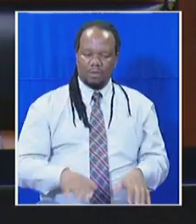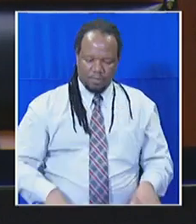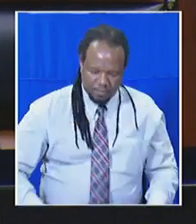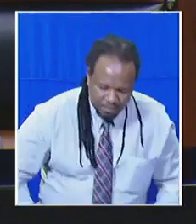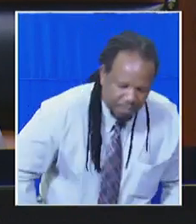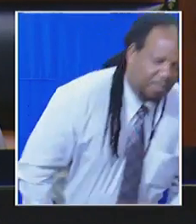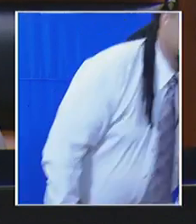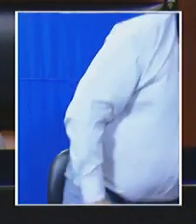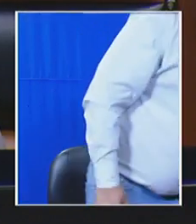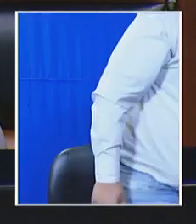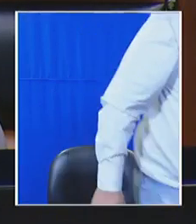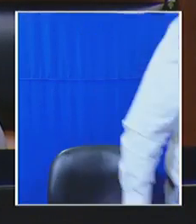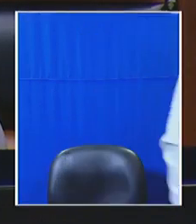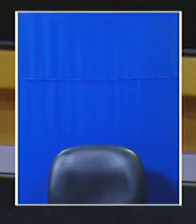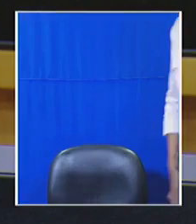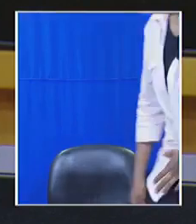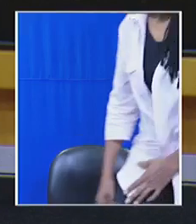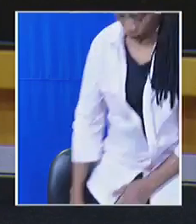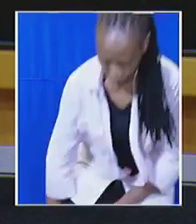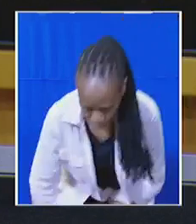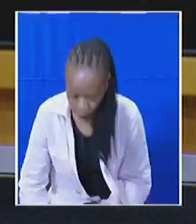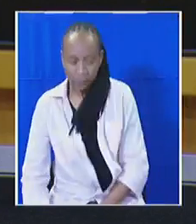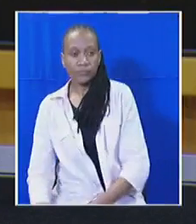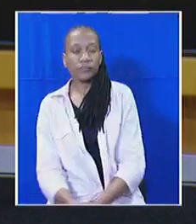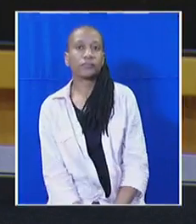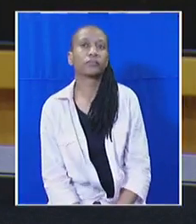Minister? Yes, I think